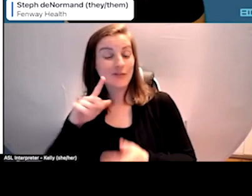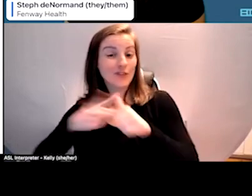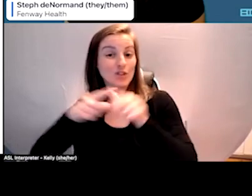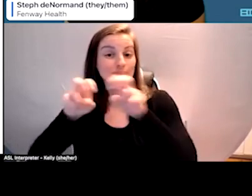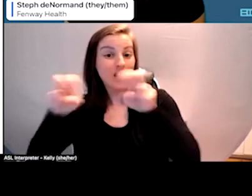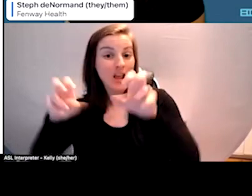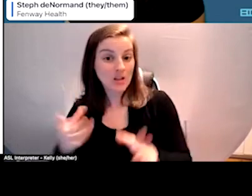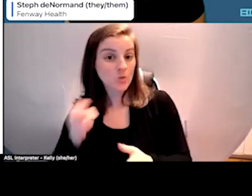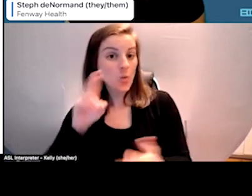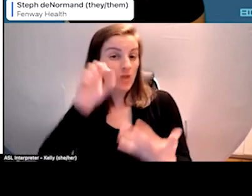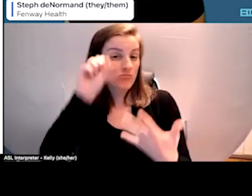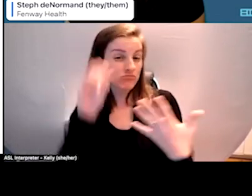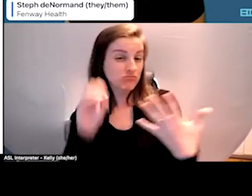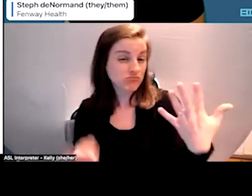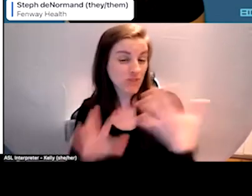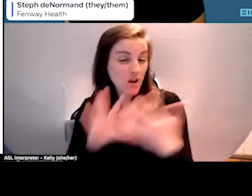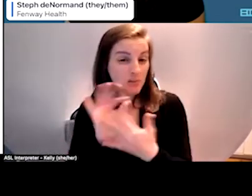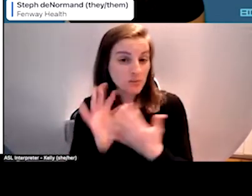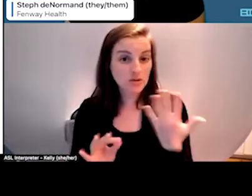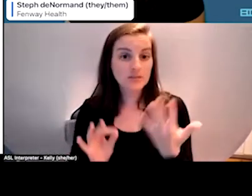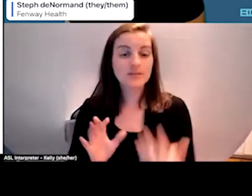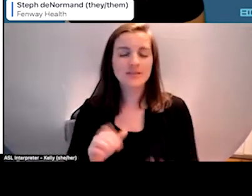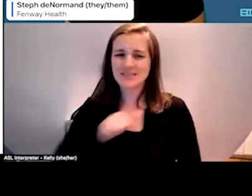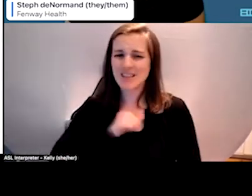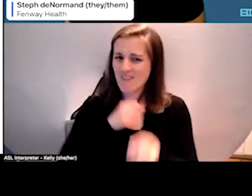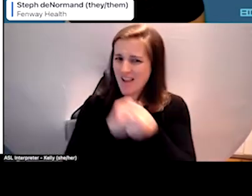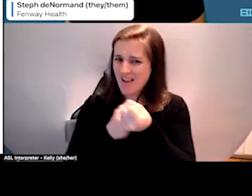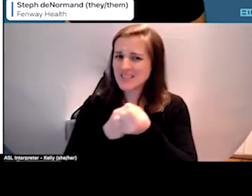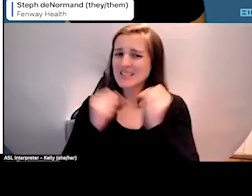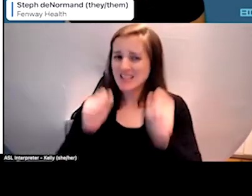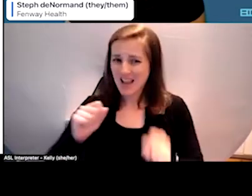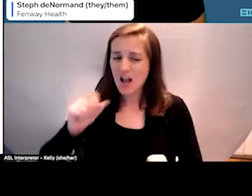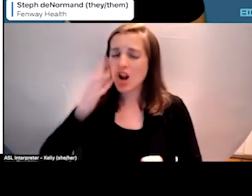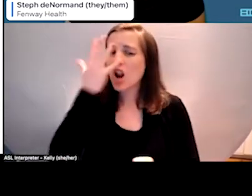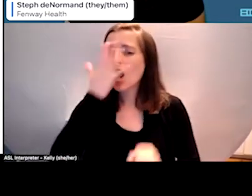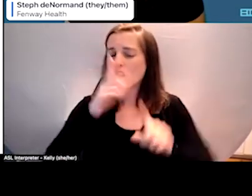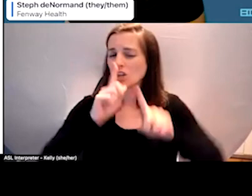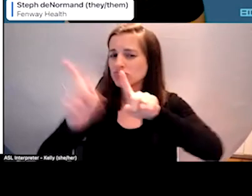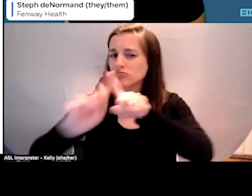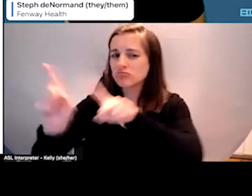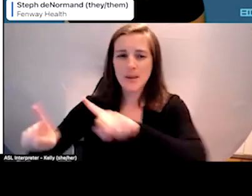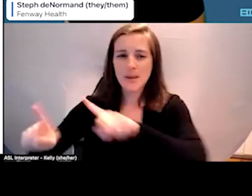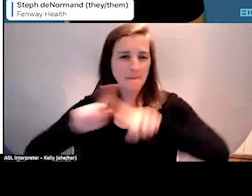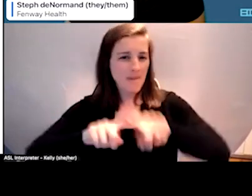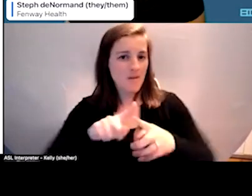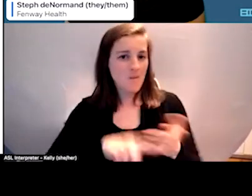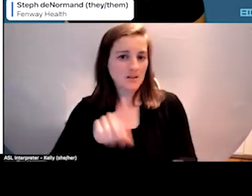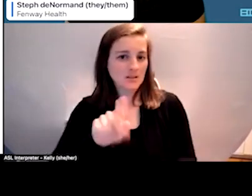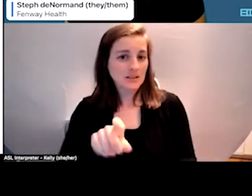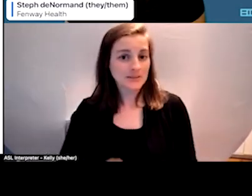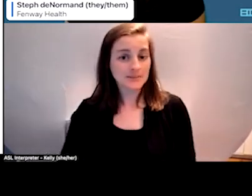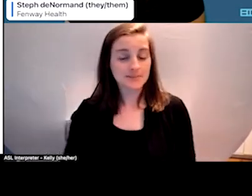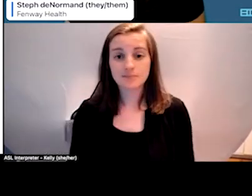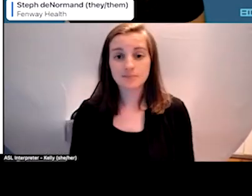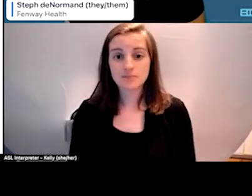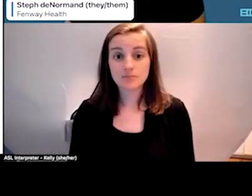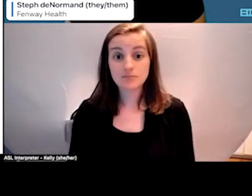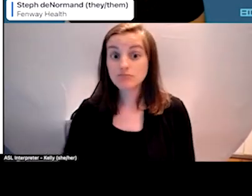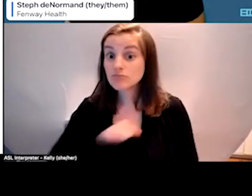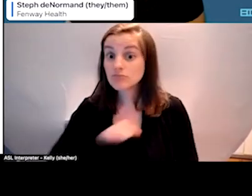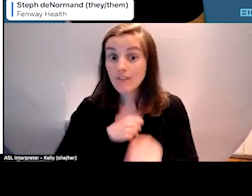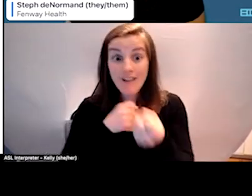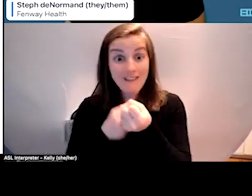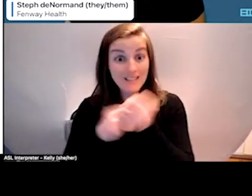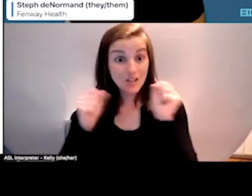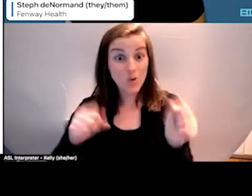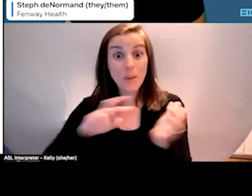Self-advocacy can look like a lot of different things other than that also, though. It can be something as simple as taking notes when you're in a visit and keeping